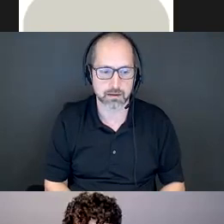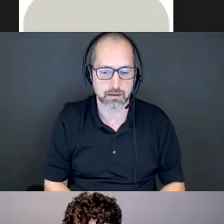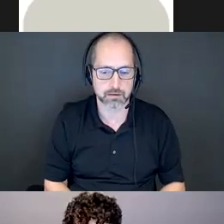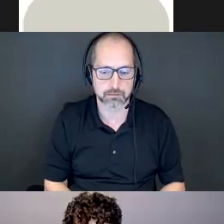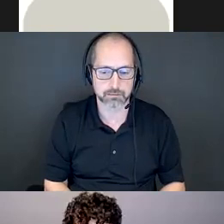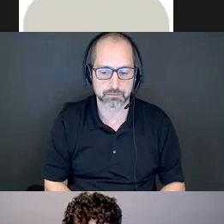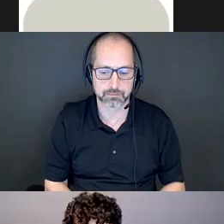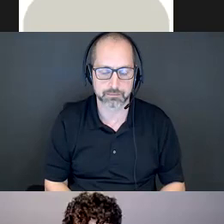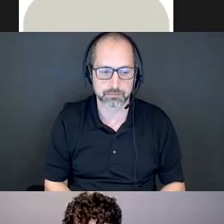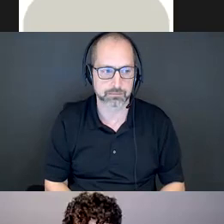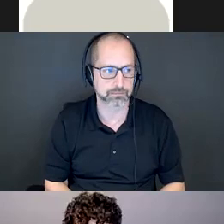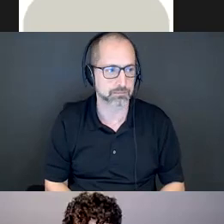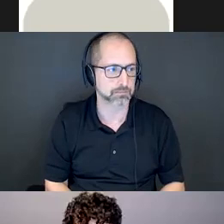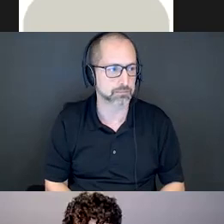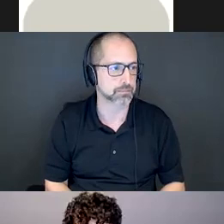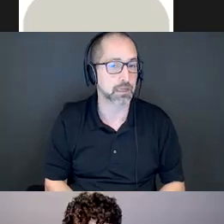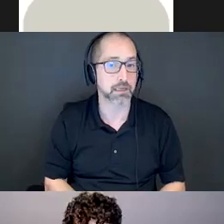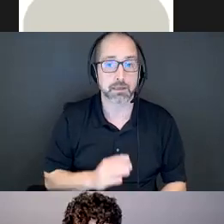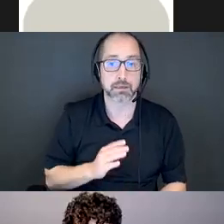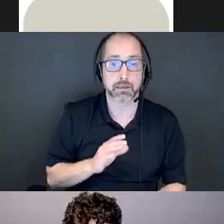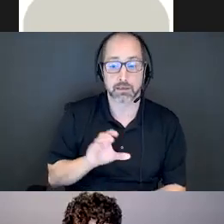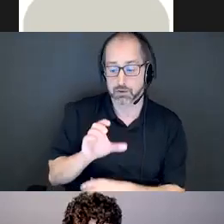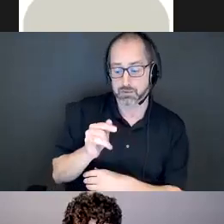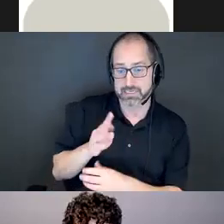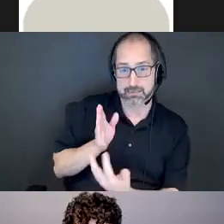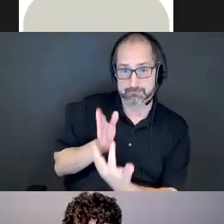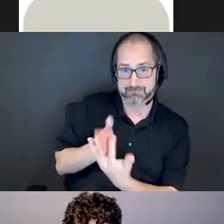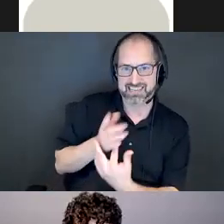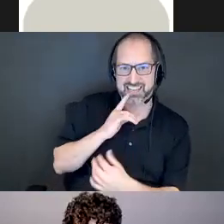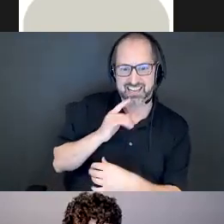So Marilyn, you've clicked the poll at the bottom, the polls.